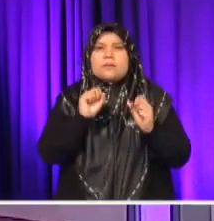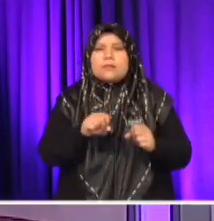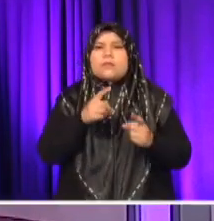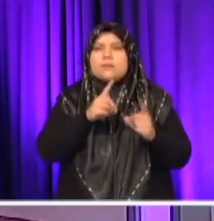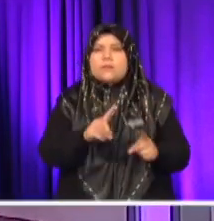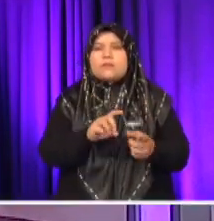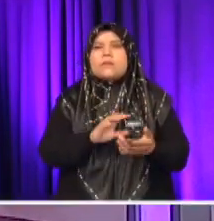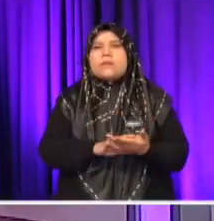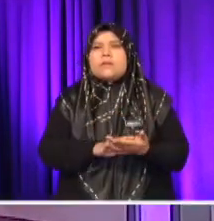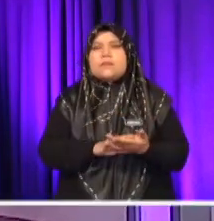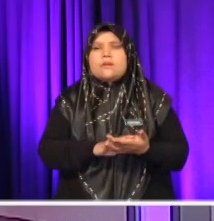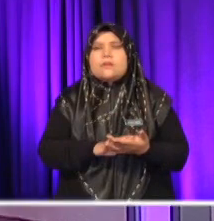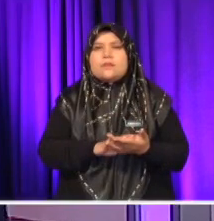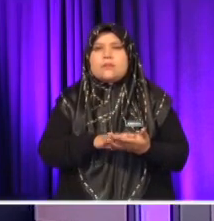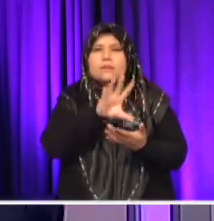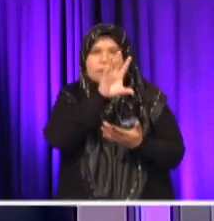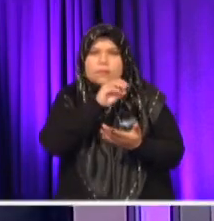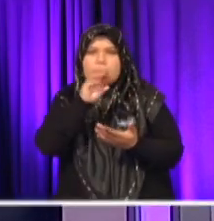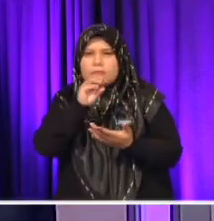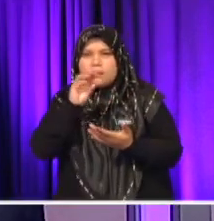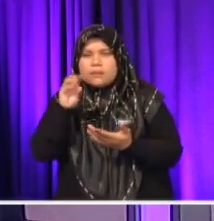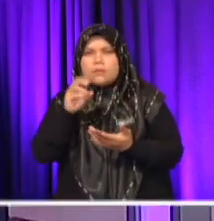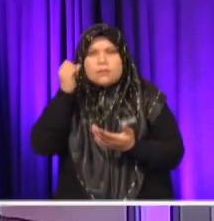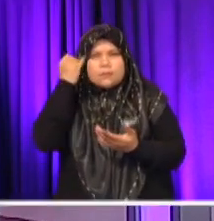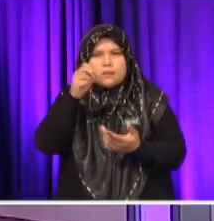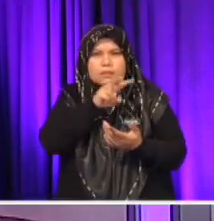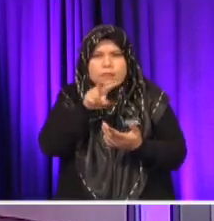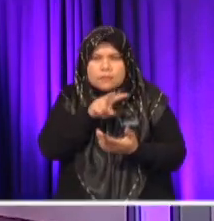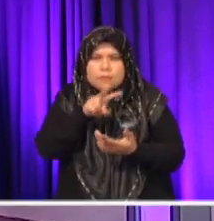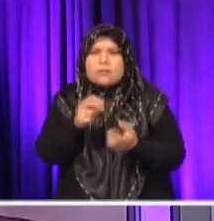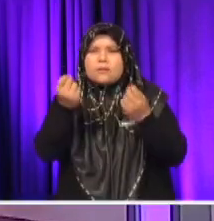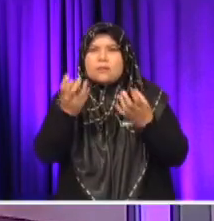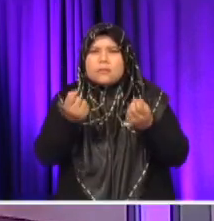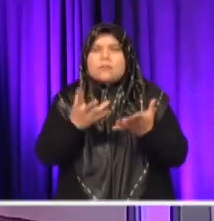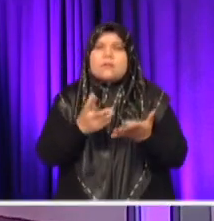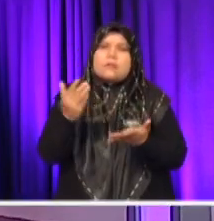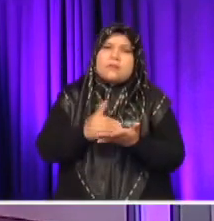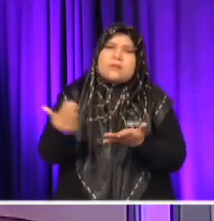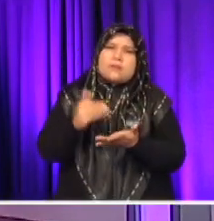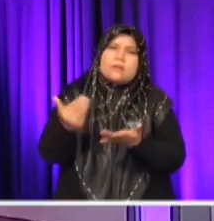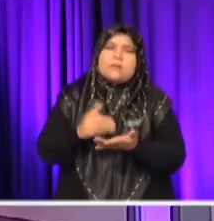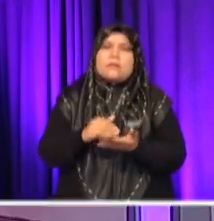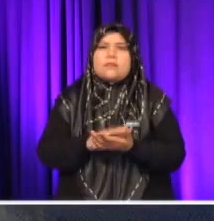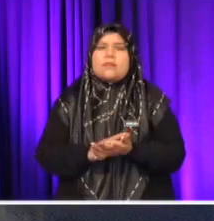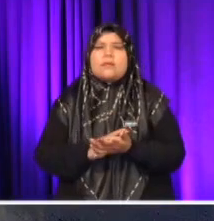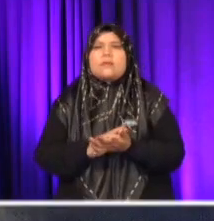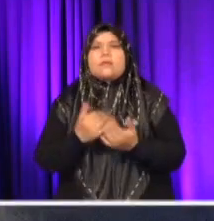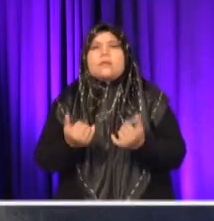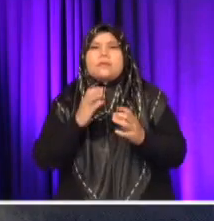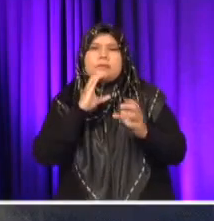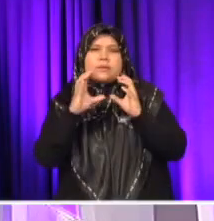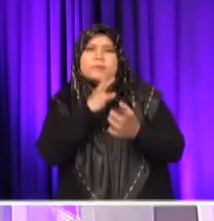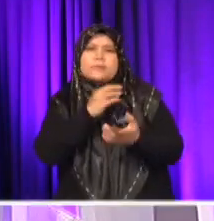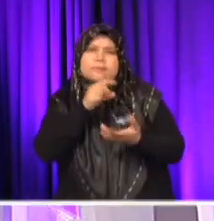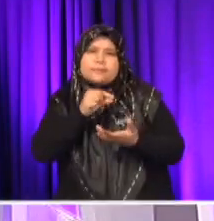have read all and then go to the statement. They can read again to check whether the answers are correct or not. Right. And speaking of reading again, I think one